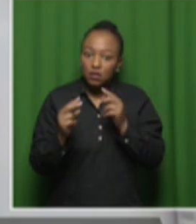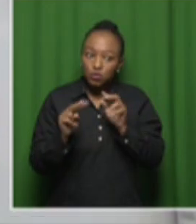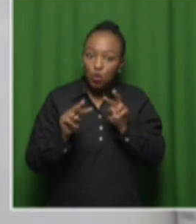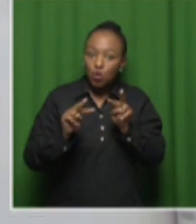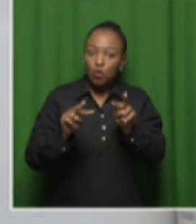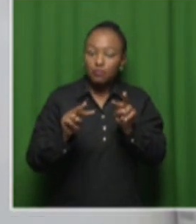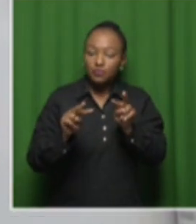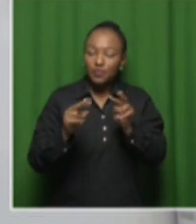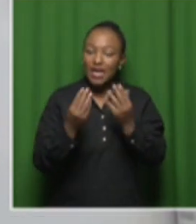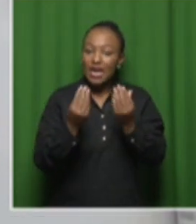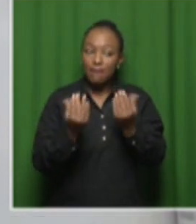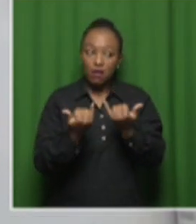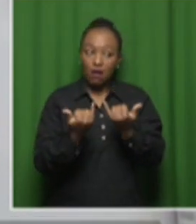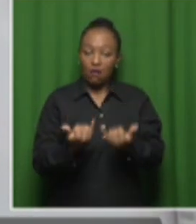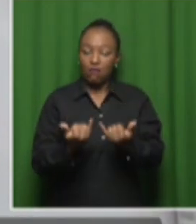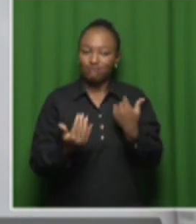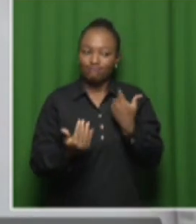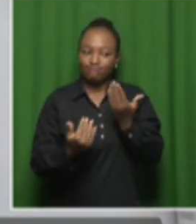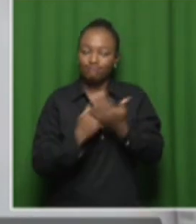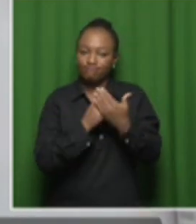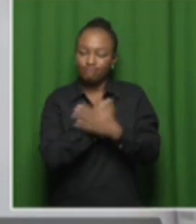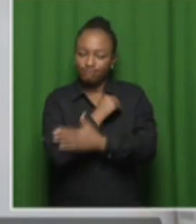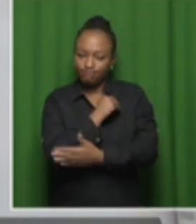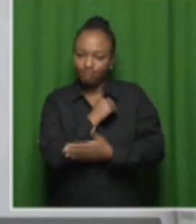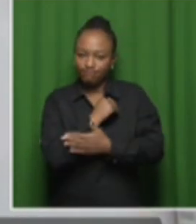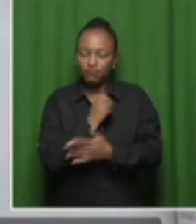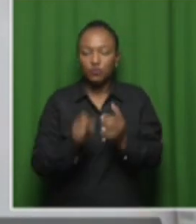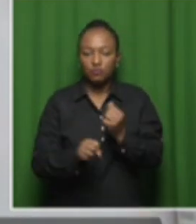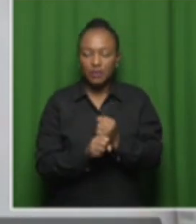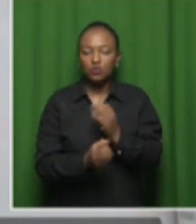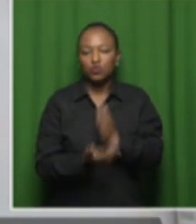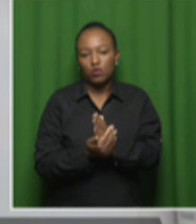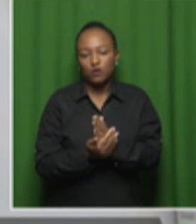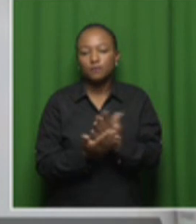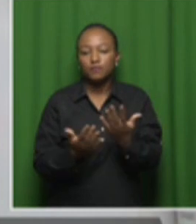statistics that we have as a country, we need to ensure that we